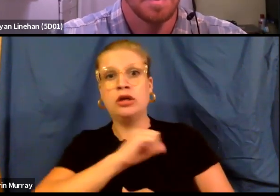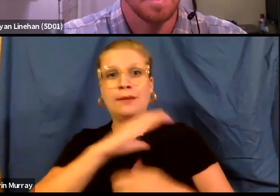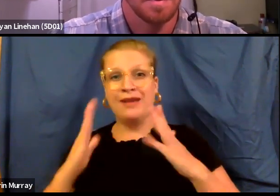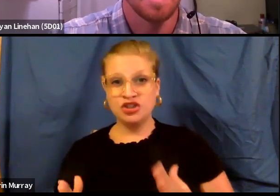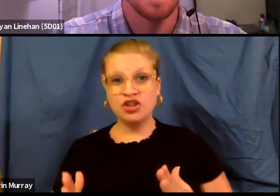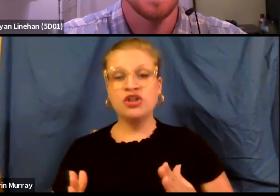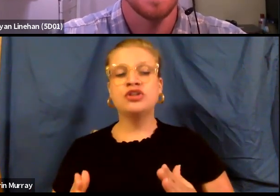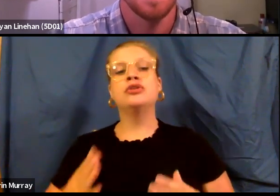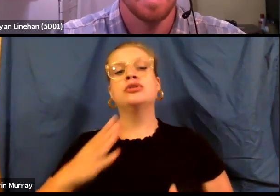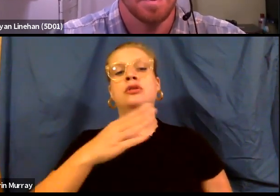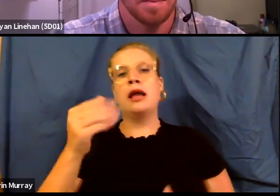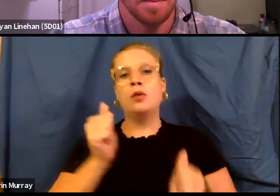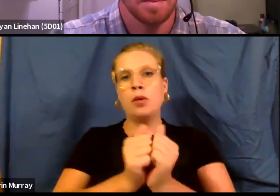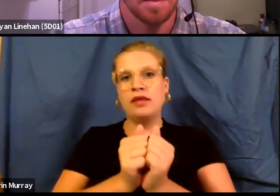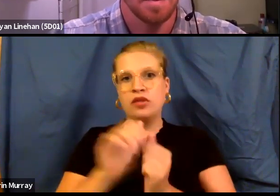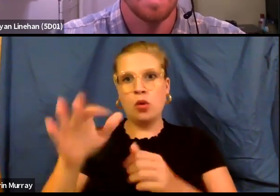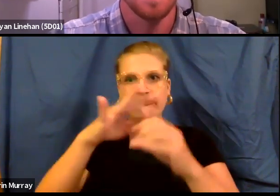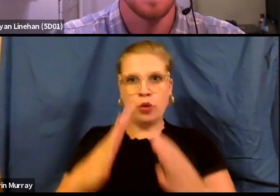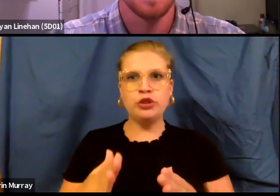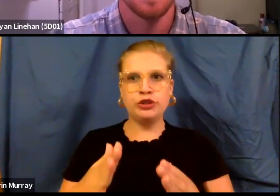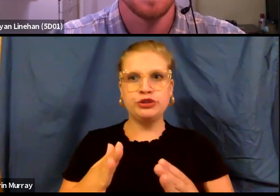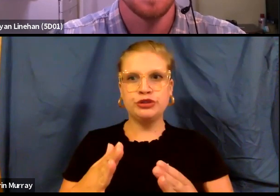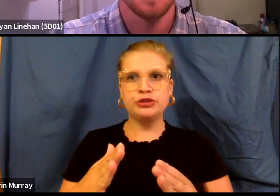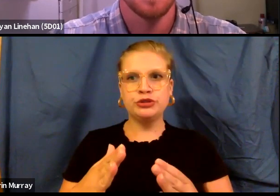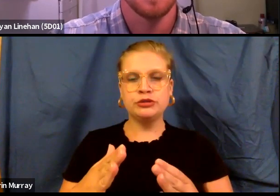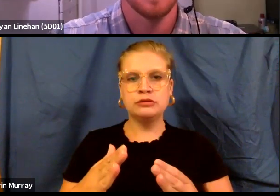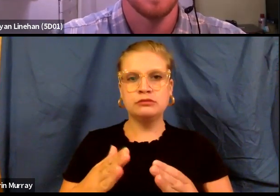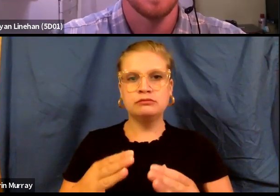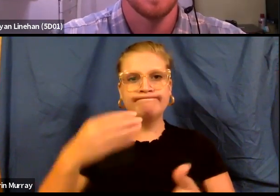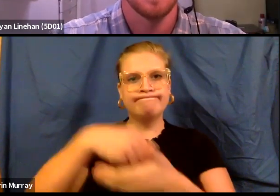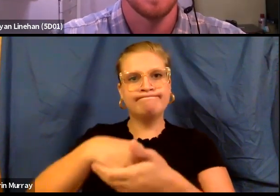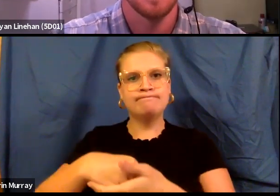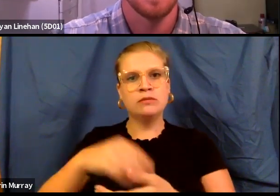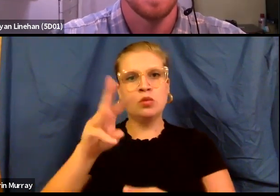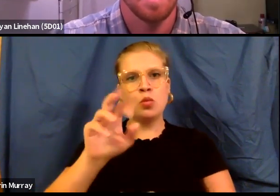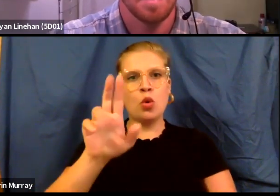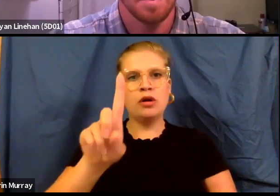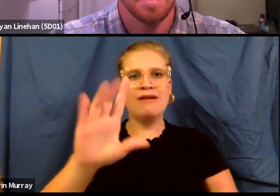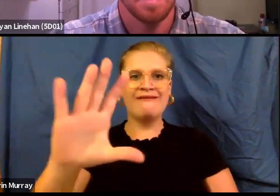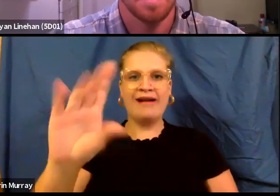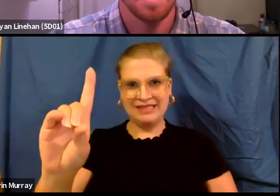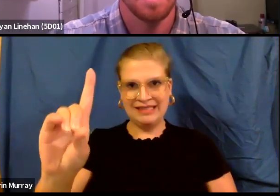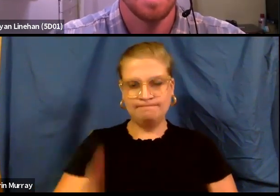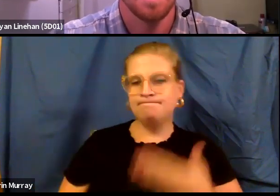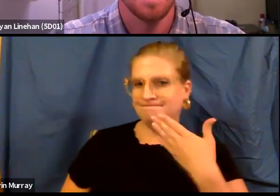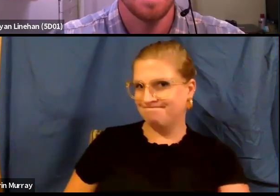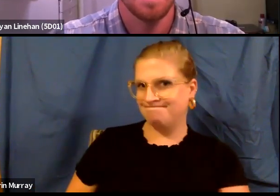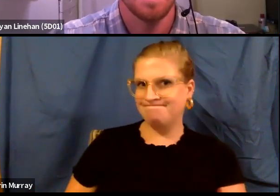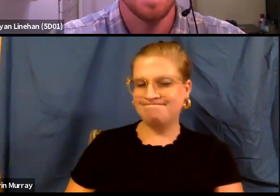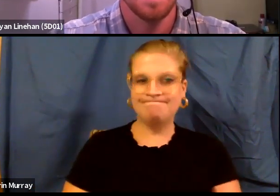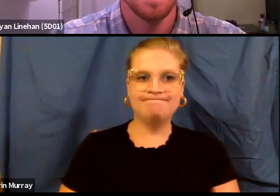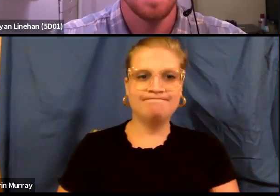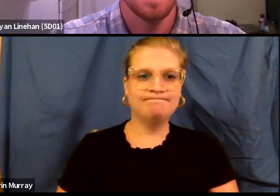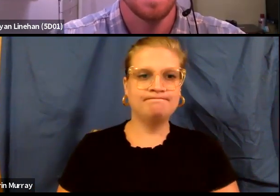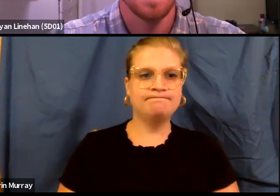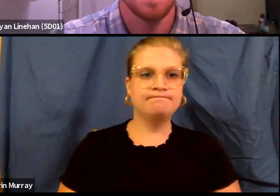also with your constituents within 5D. Okay, thank you. All